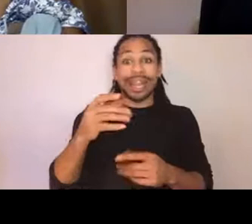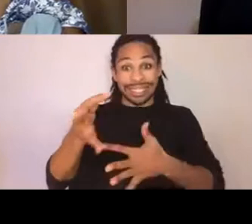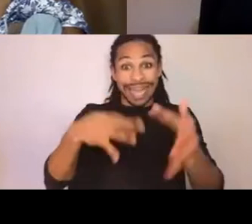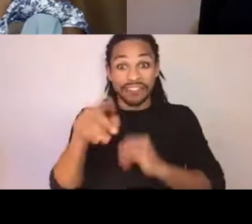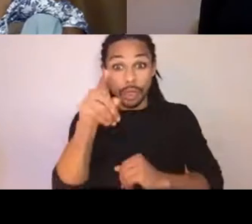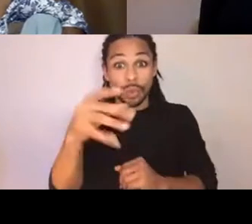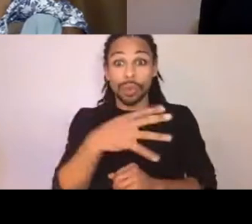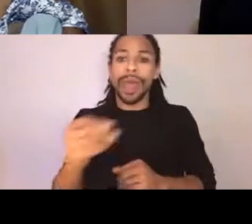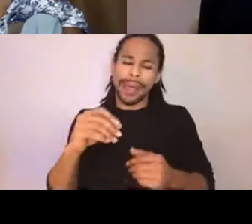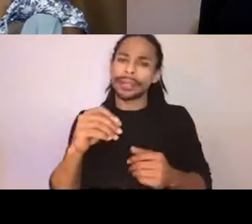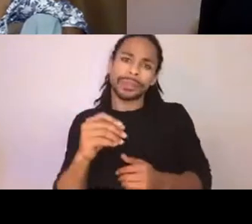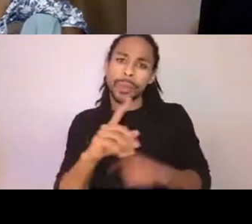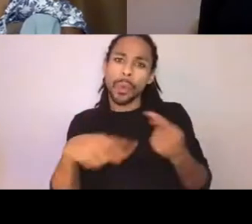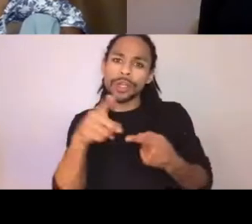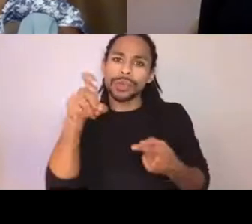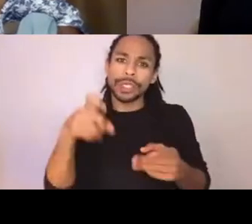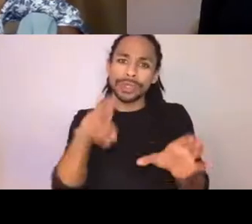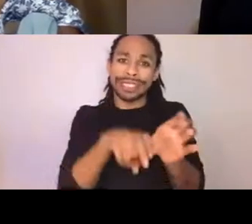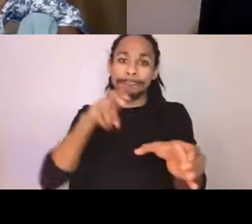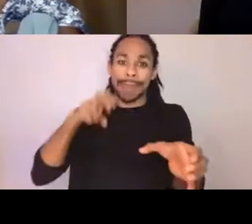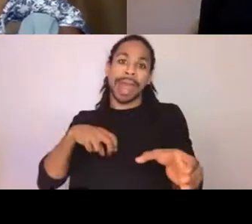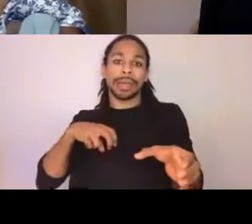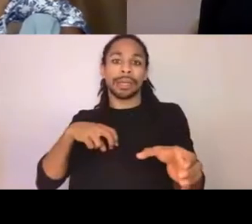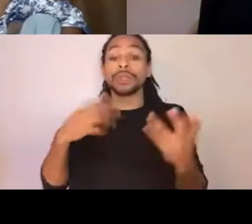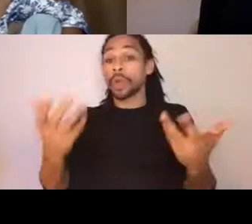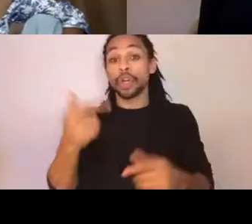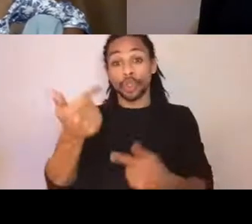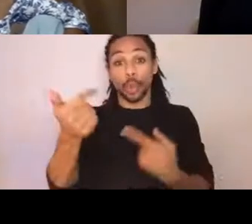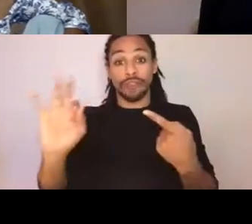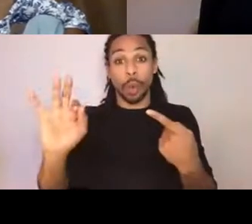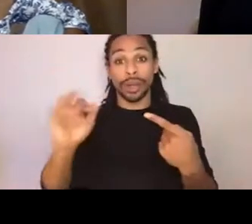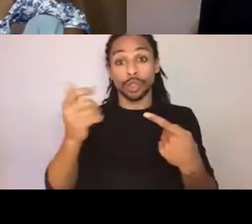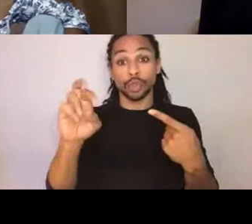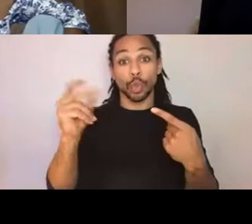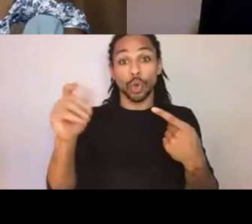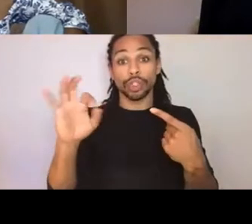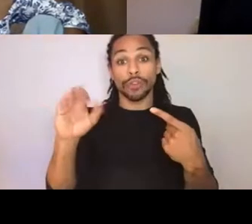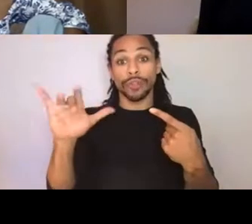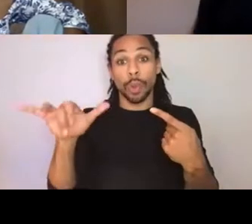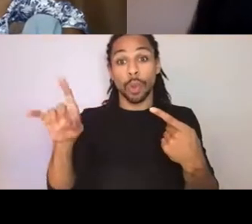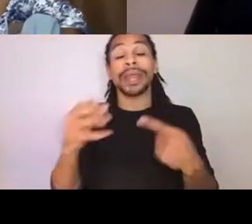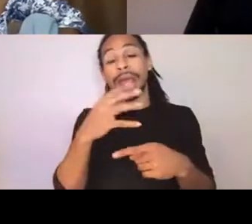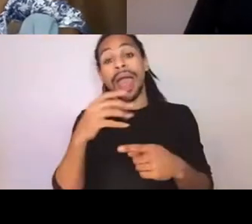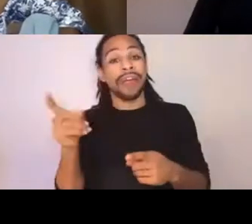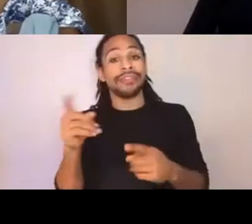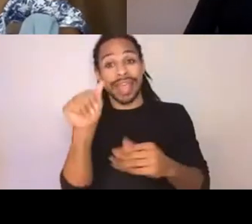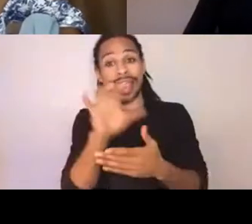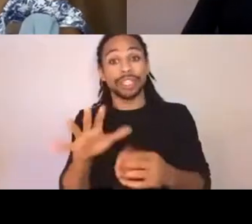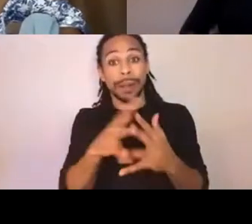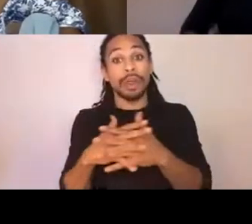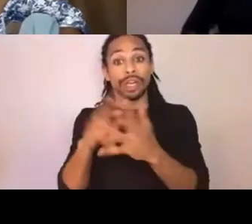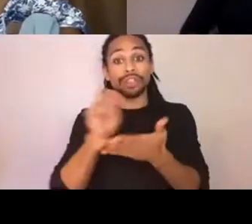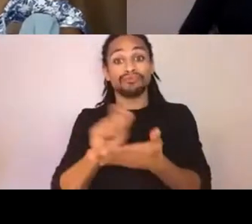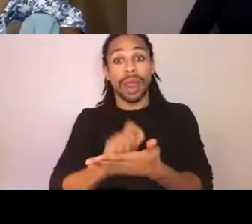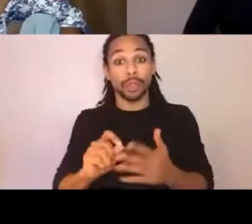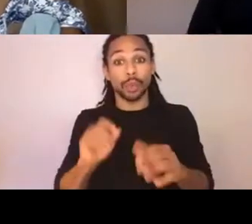about, you know, after the murder of George Floyd, institutionally at the Asian American Writers Workshop, you know, we were thinking